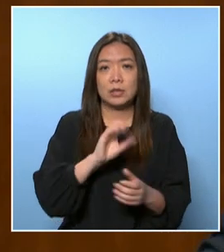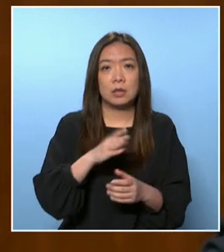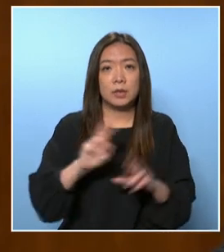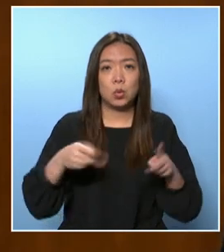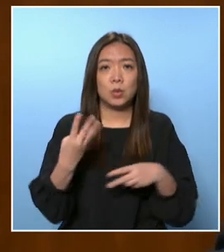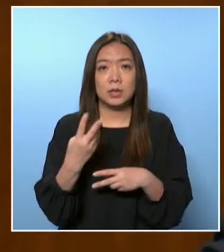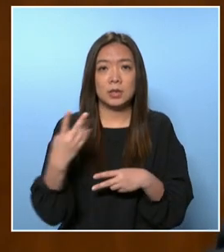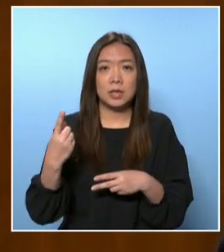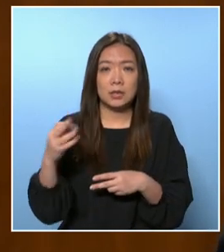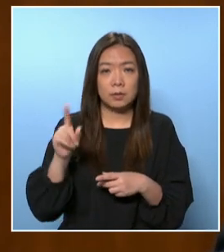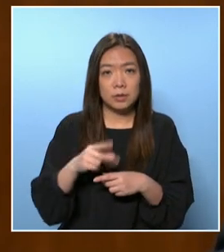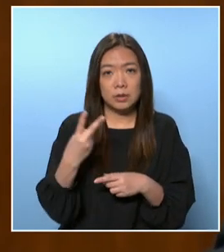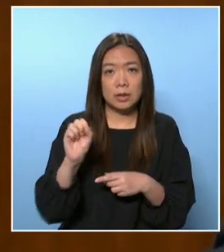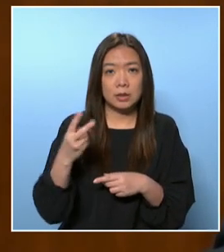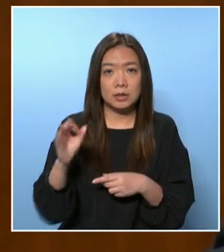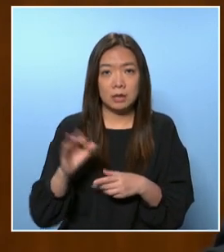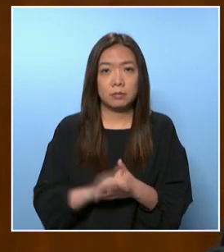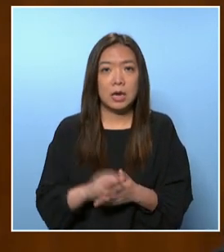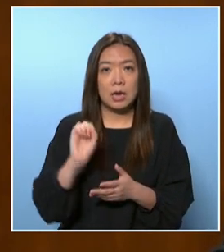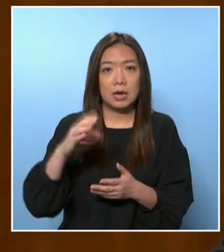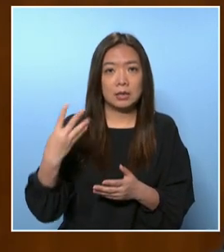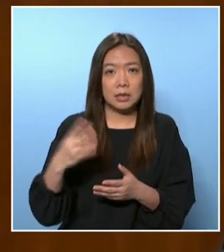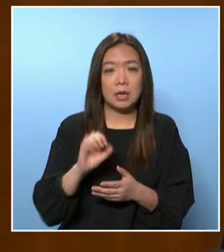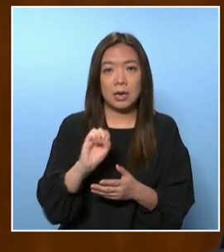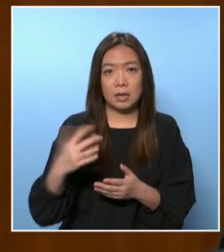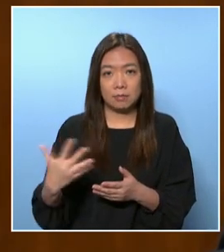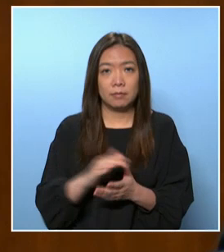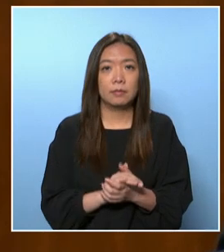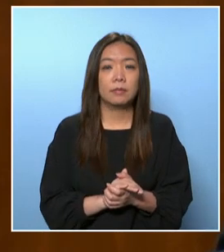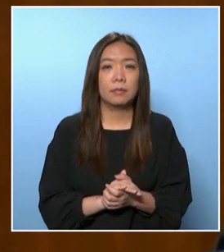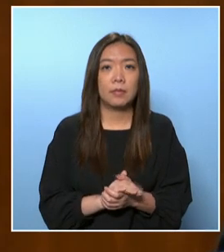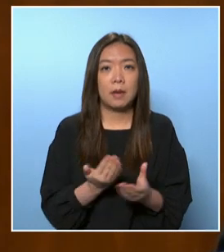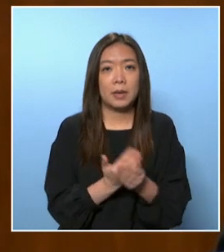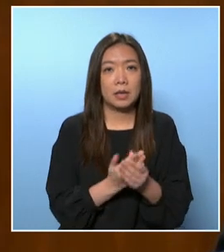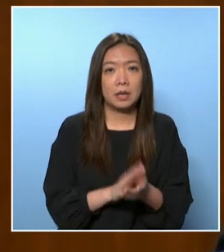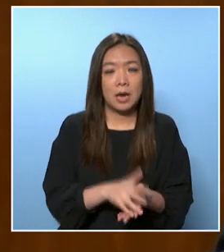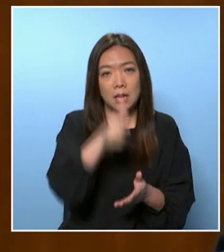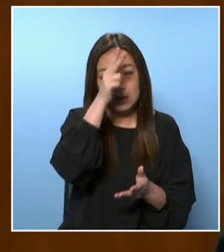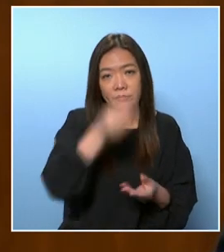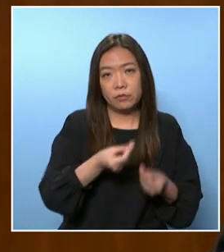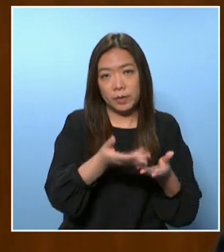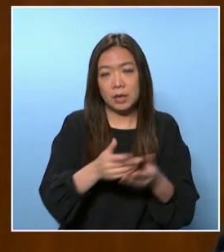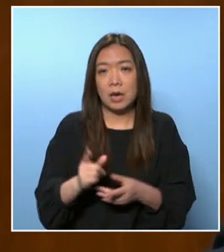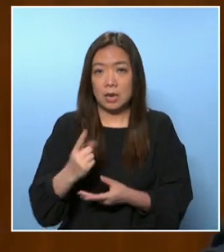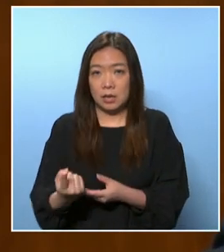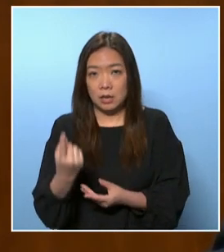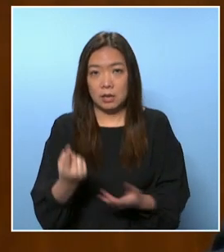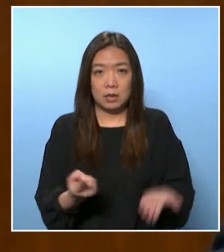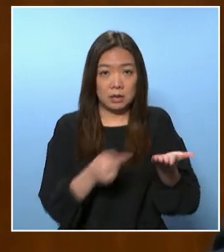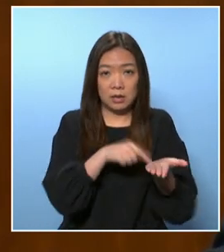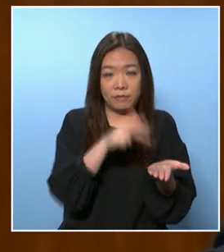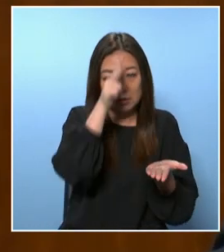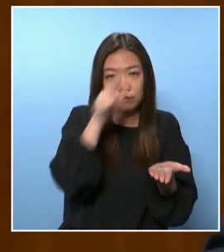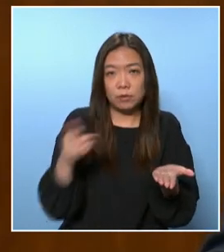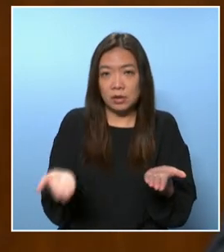There are 2 papers there, CB4 413, bracket 04, and also bracket 05, one